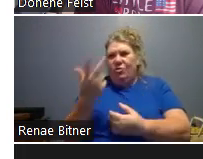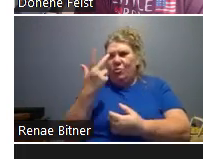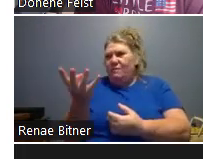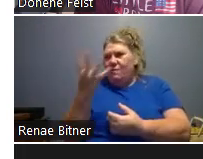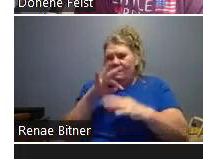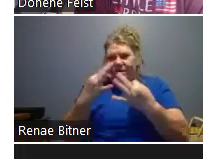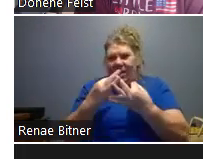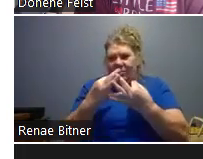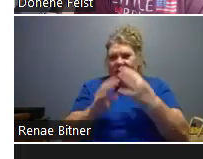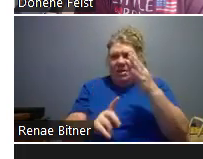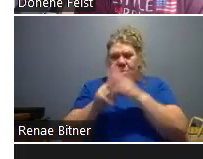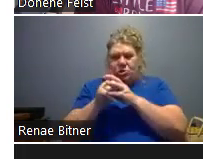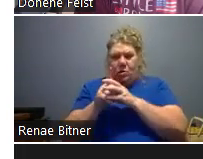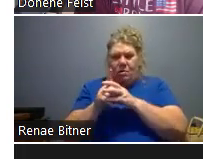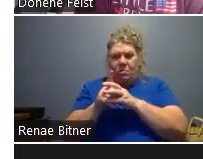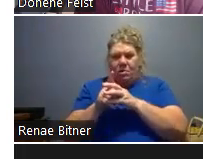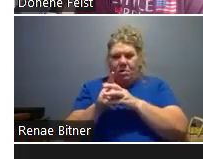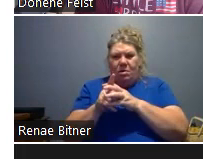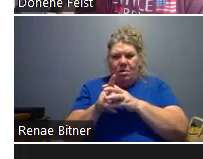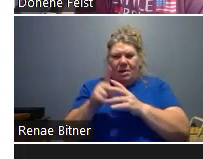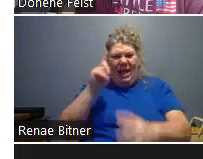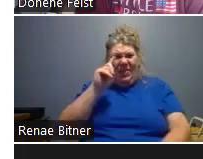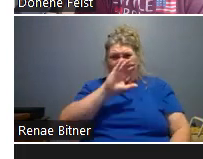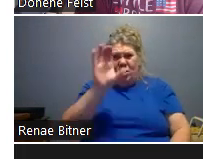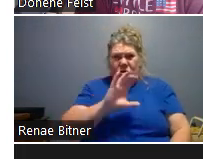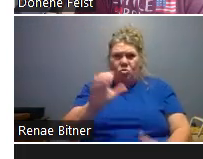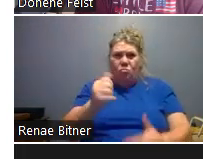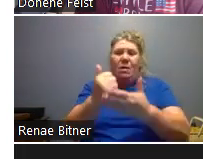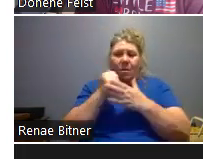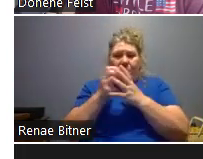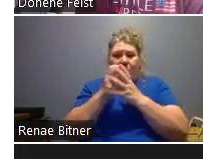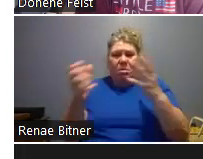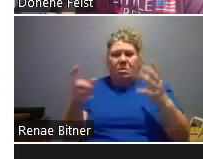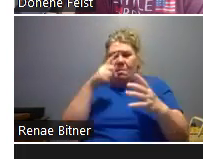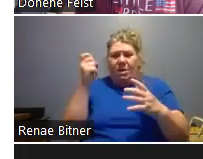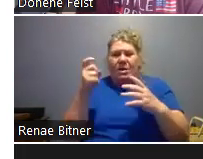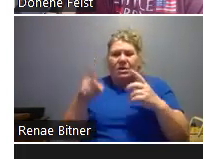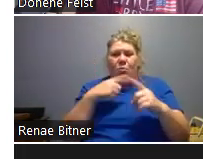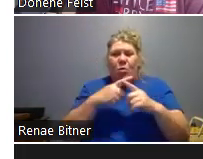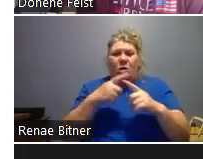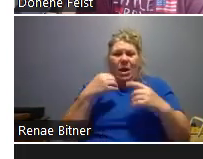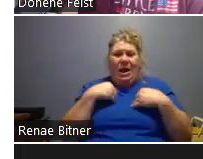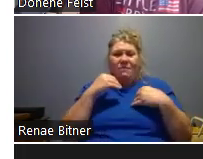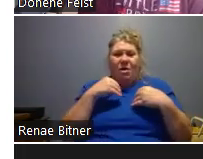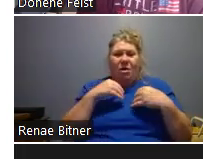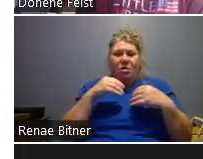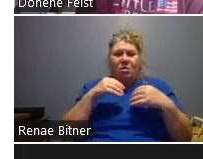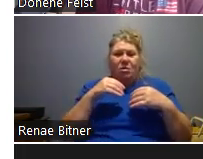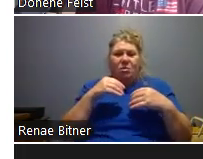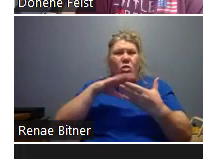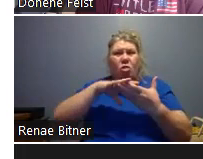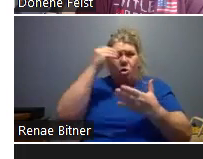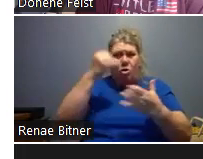would come. And I think Zoom has helped a lot because when we do our extended learning calls, a lot of